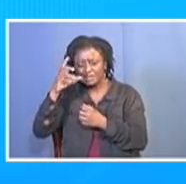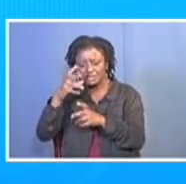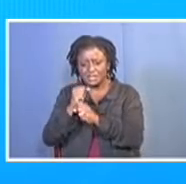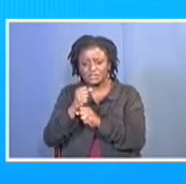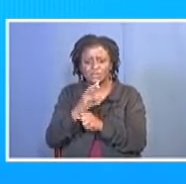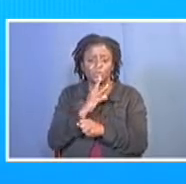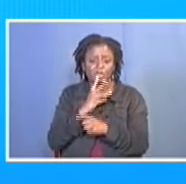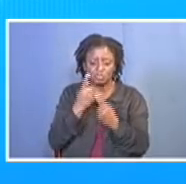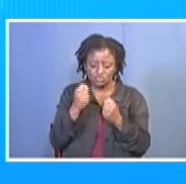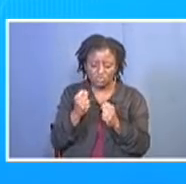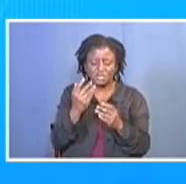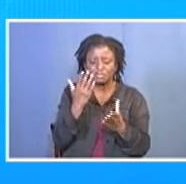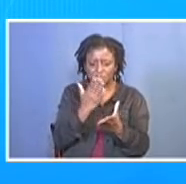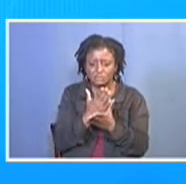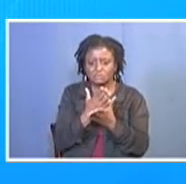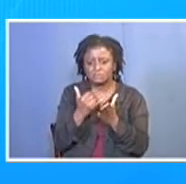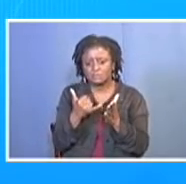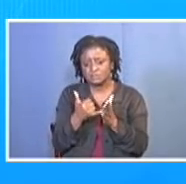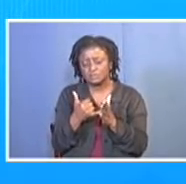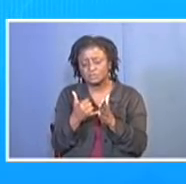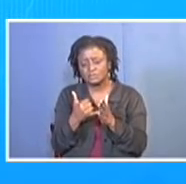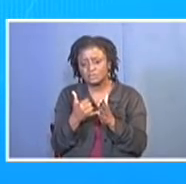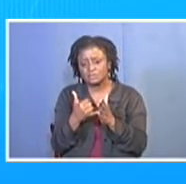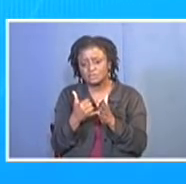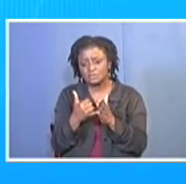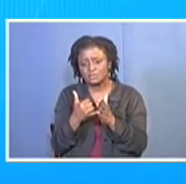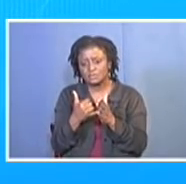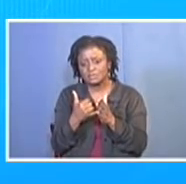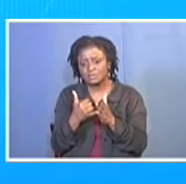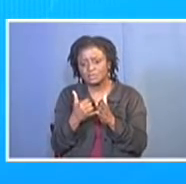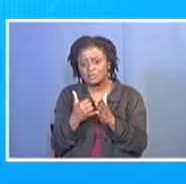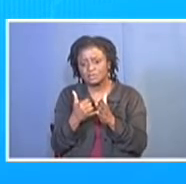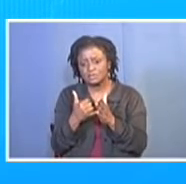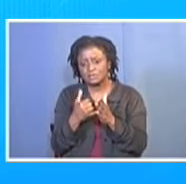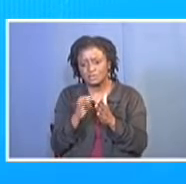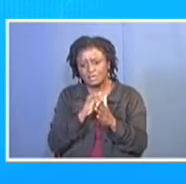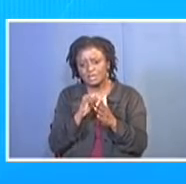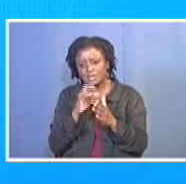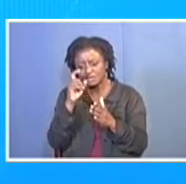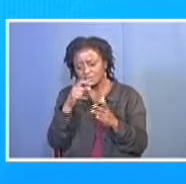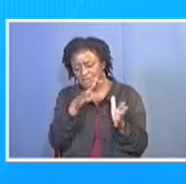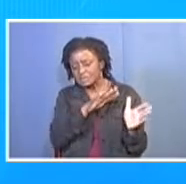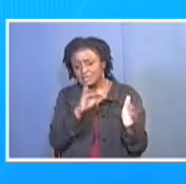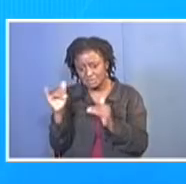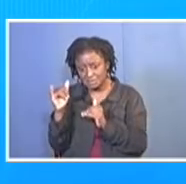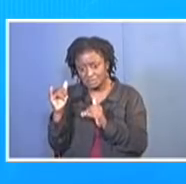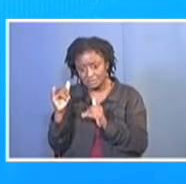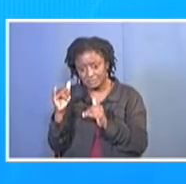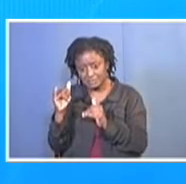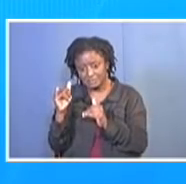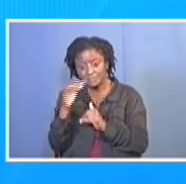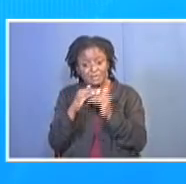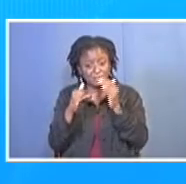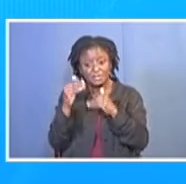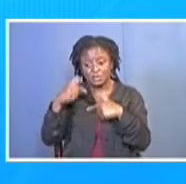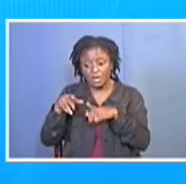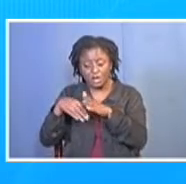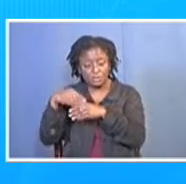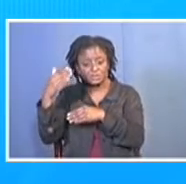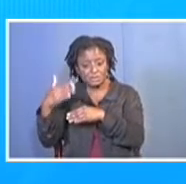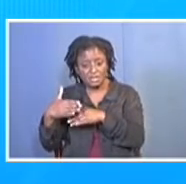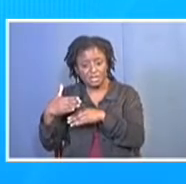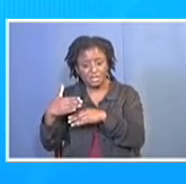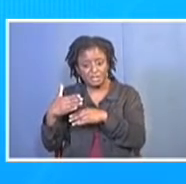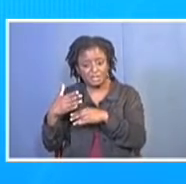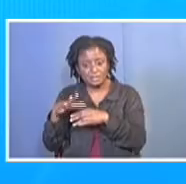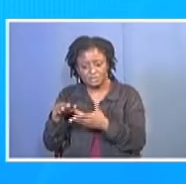it. And upon, I had to get out of the building, on the outside,